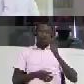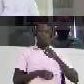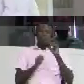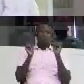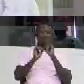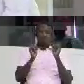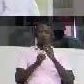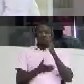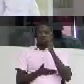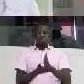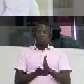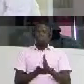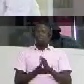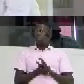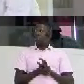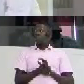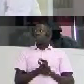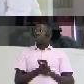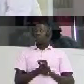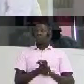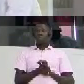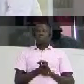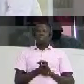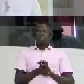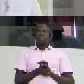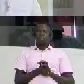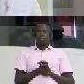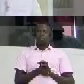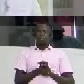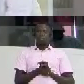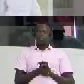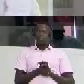te duma fi wax dara lu doonul dëgga